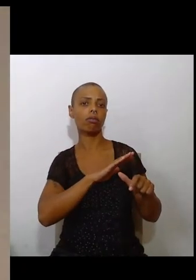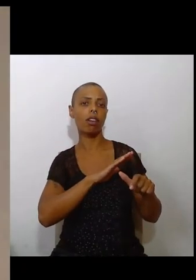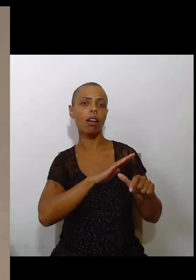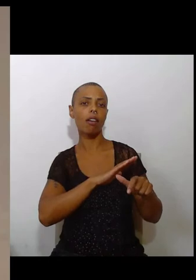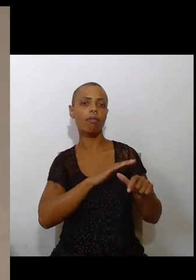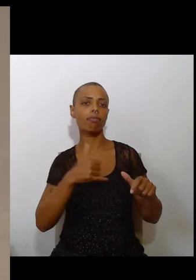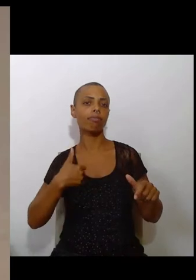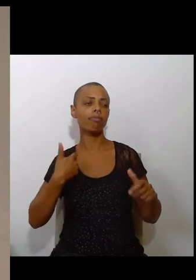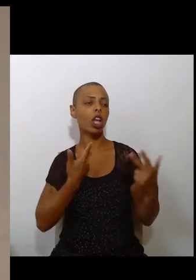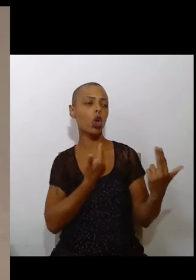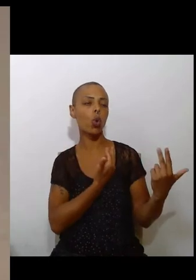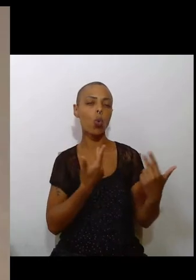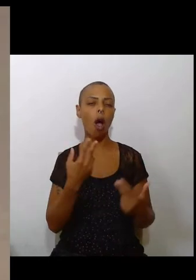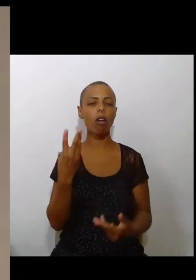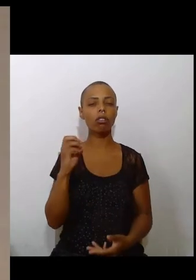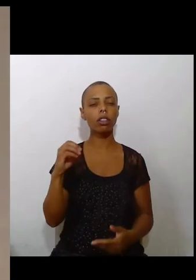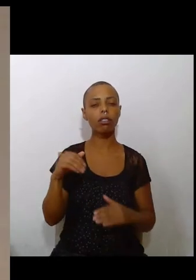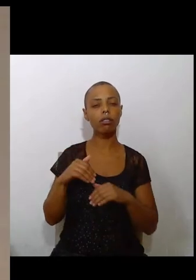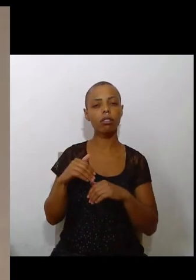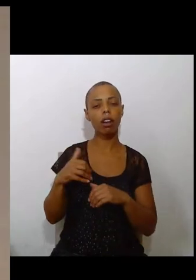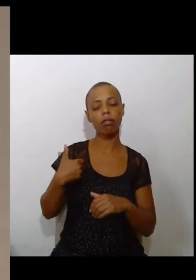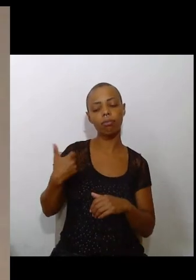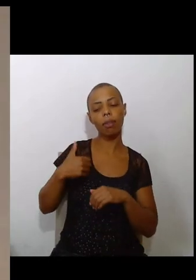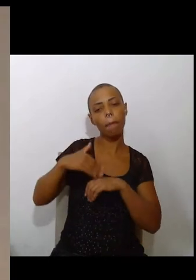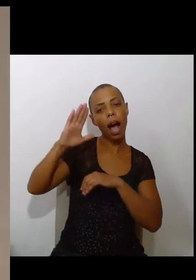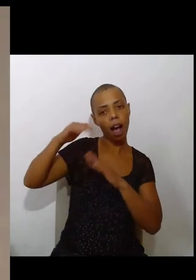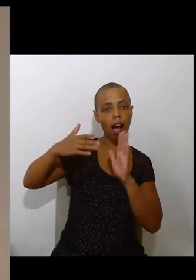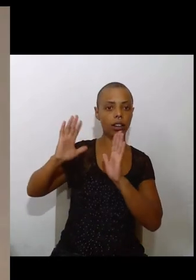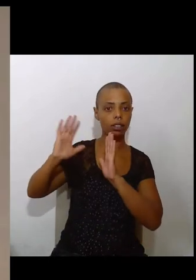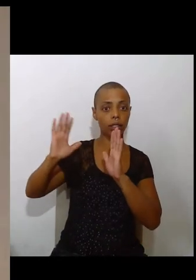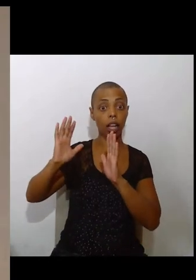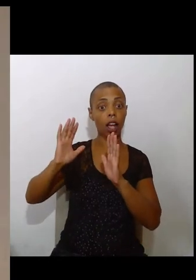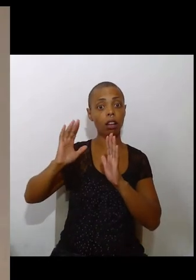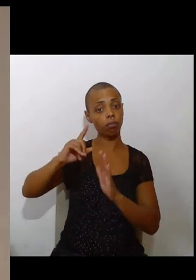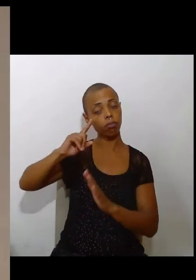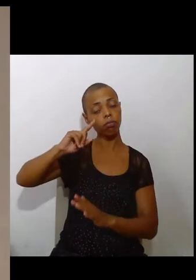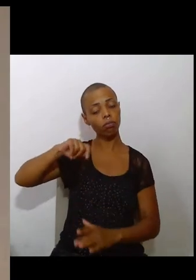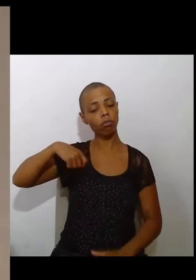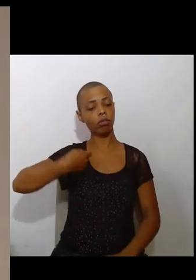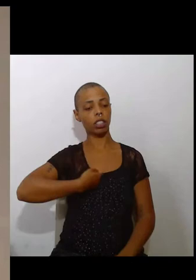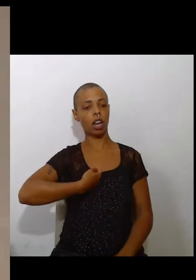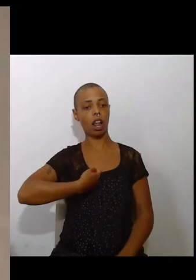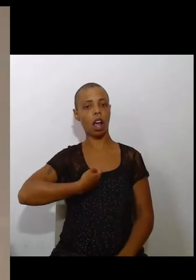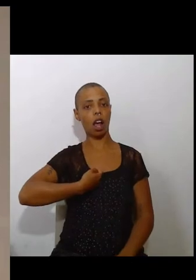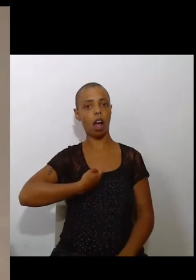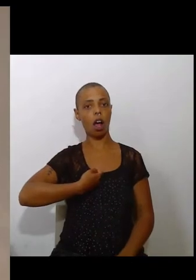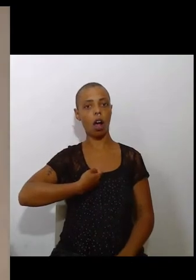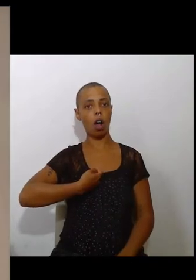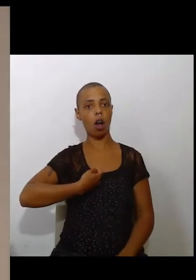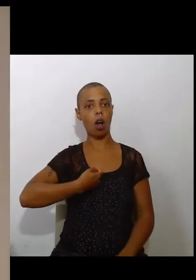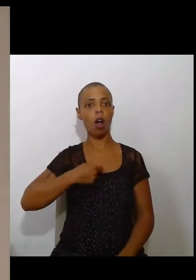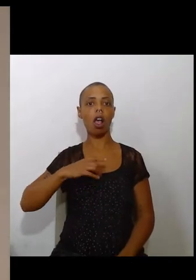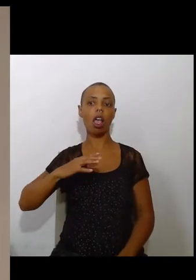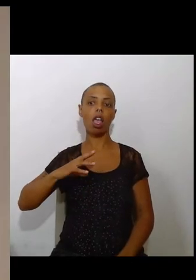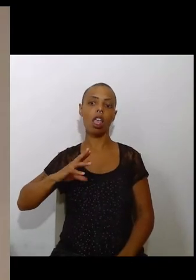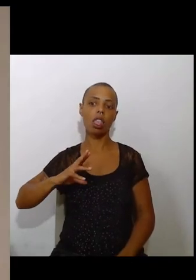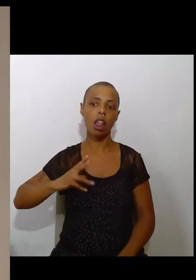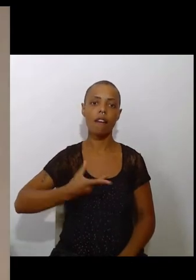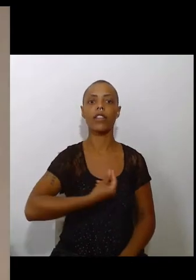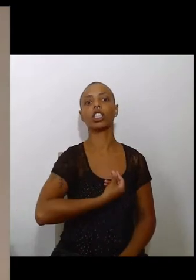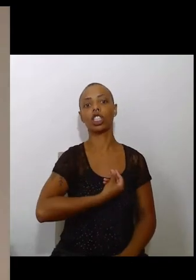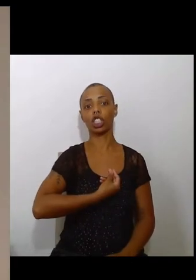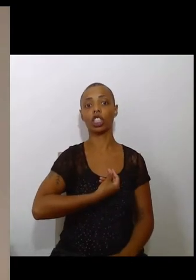generation that are 30 years or older entrances and they Define